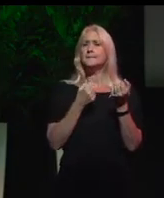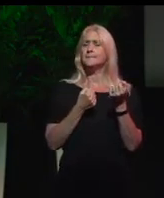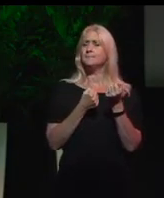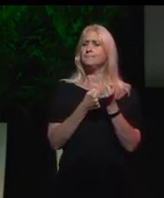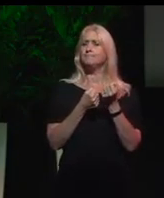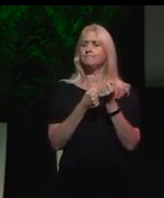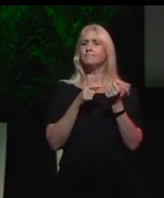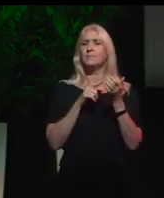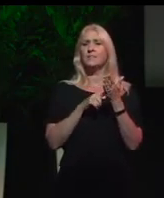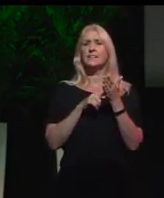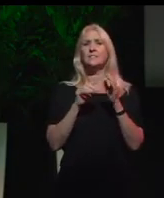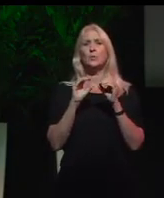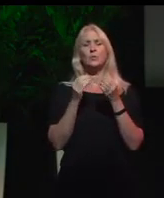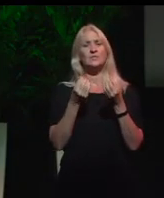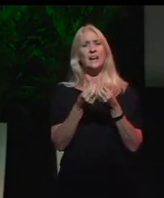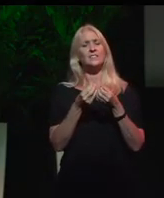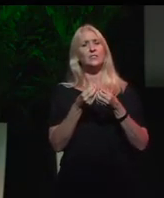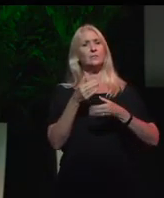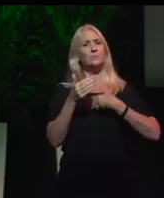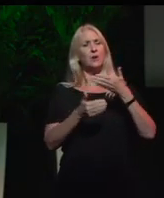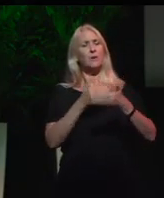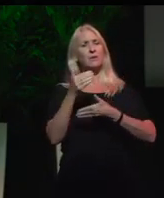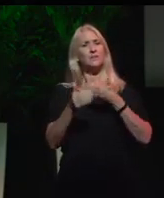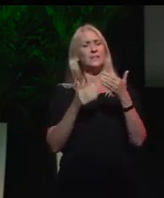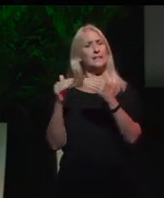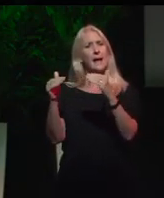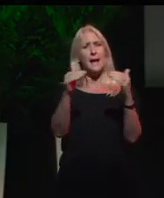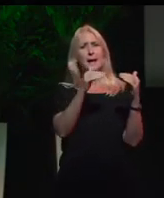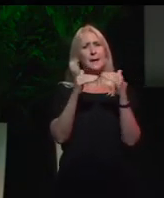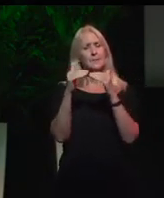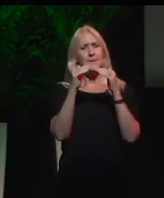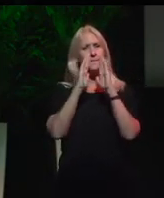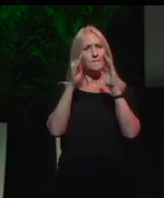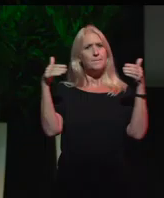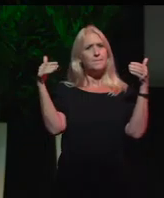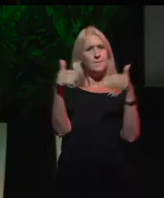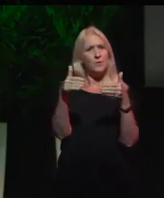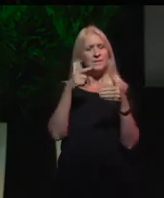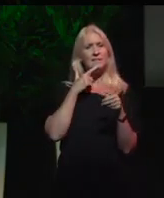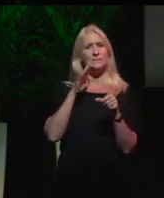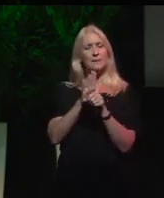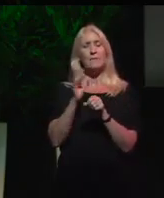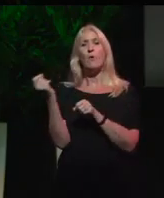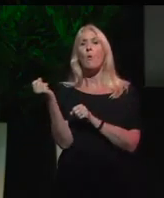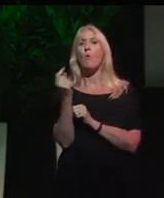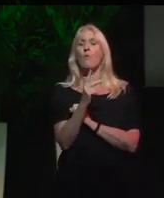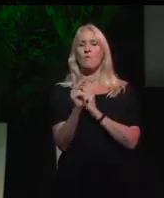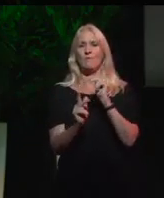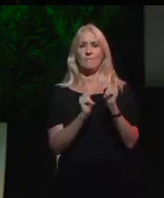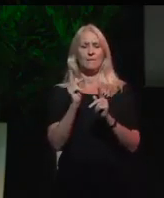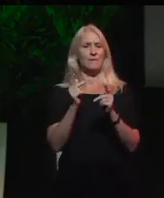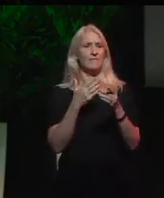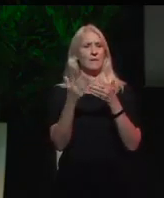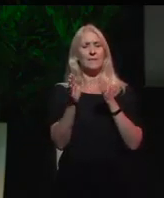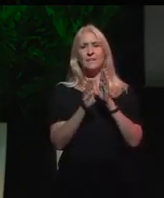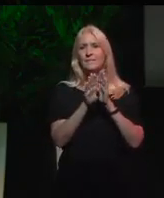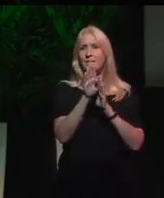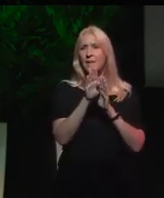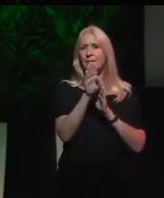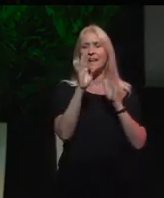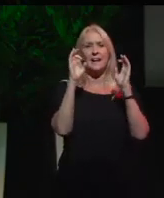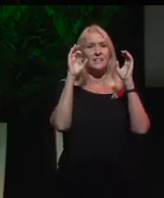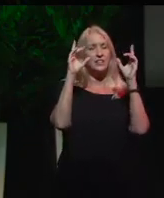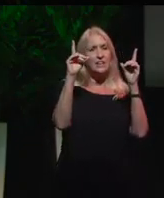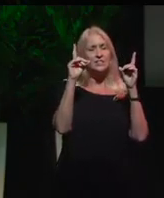framework is an equity-minded commitment to the success of all learners, from the developmental education